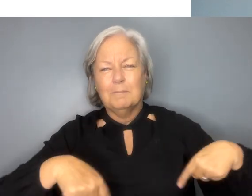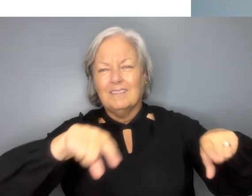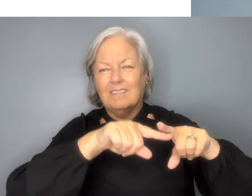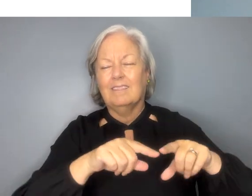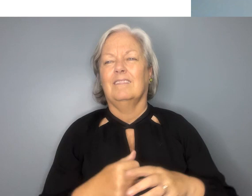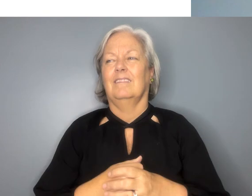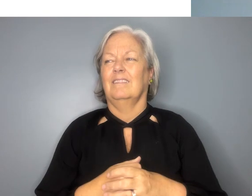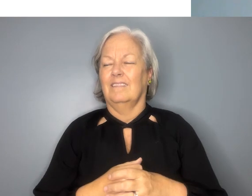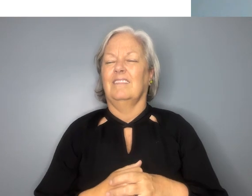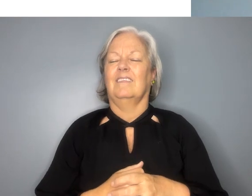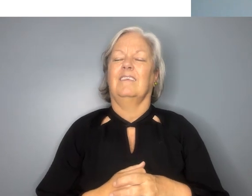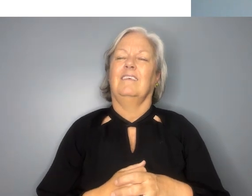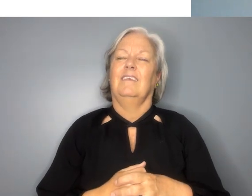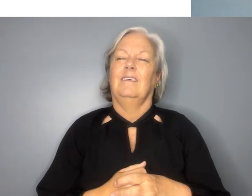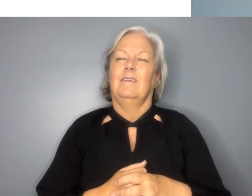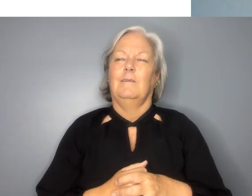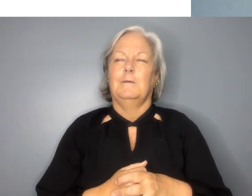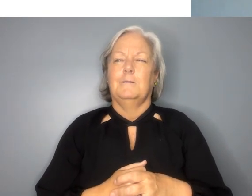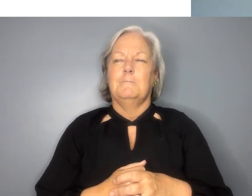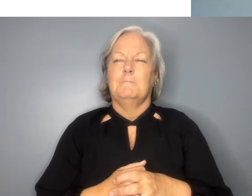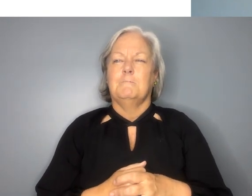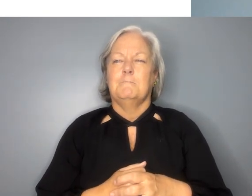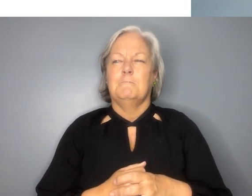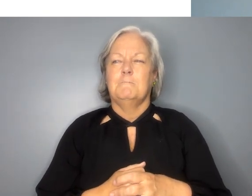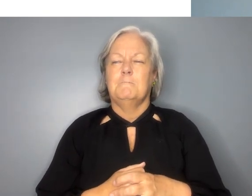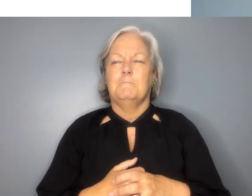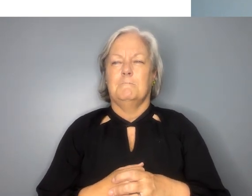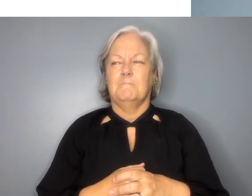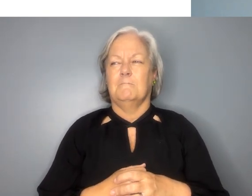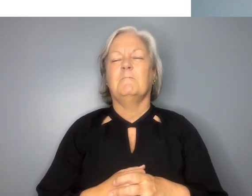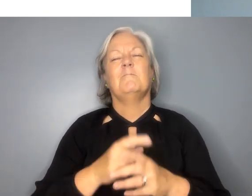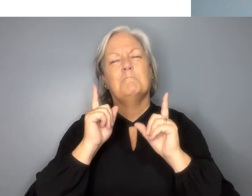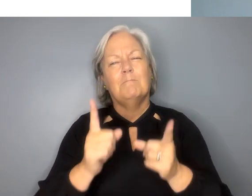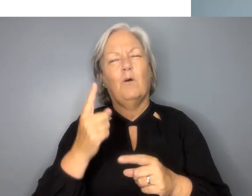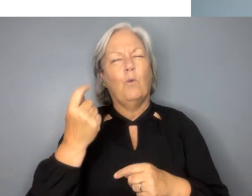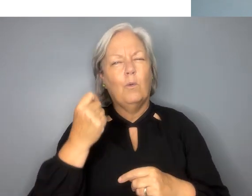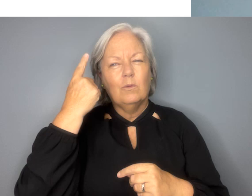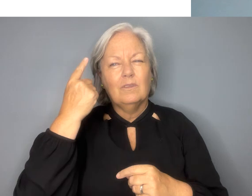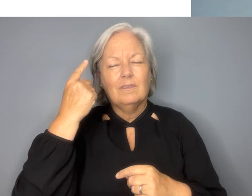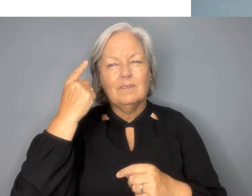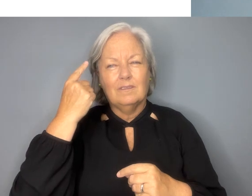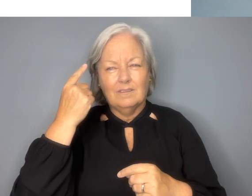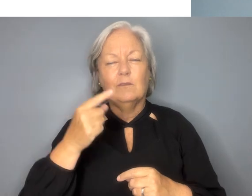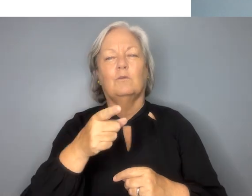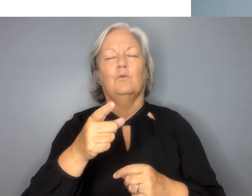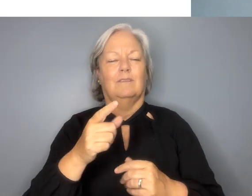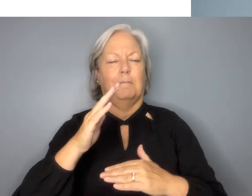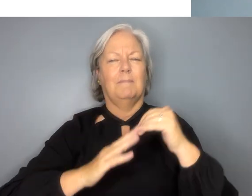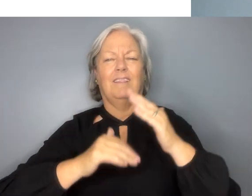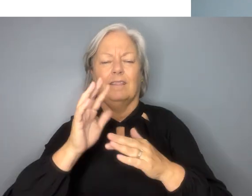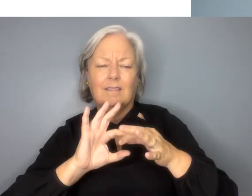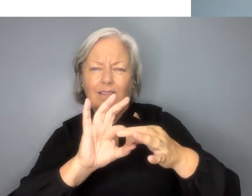needs to change, particularly from that sense, was there has to be an understanding of